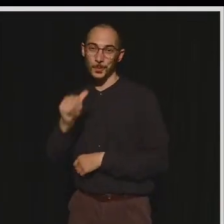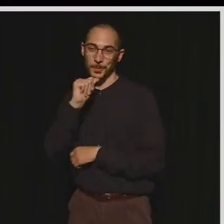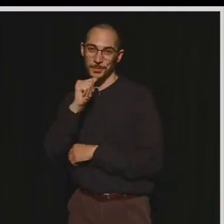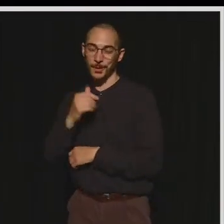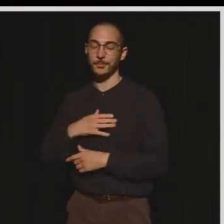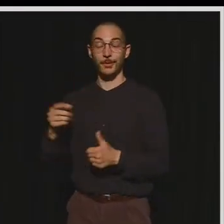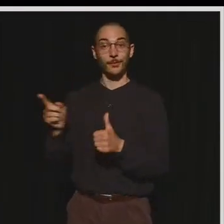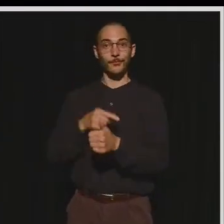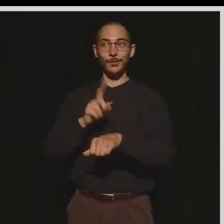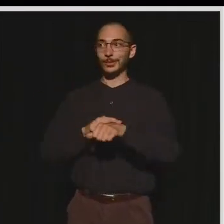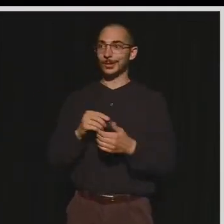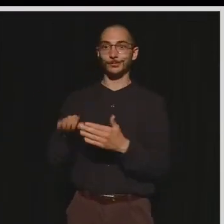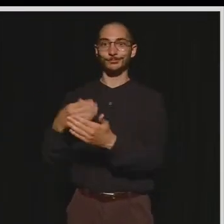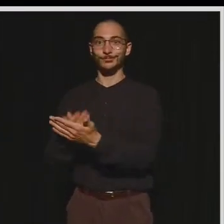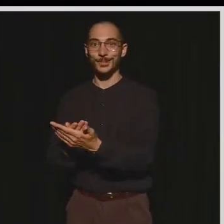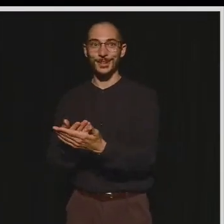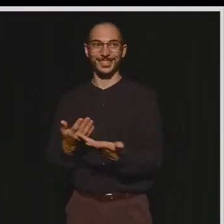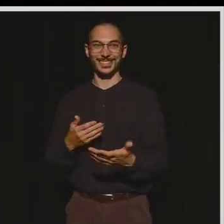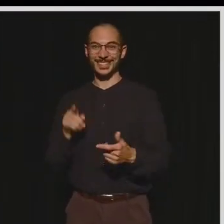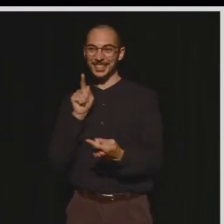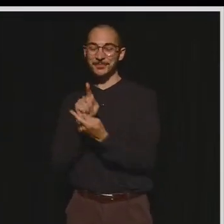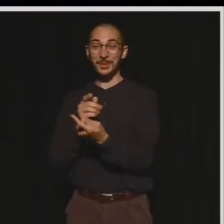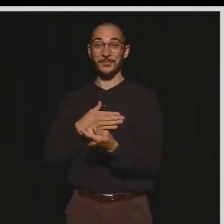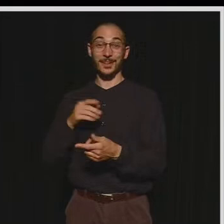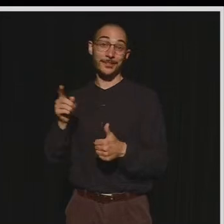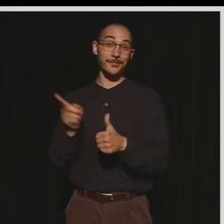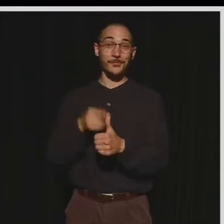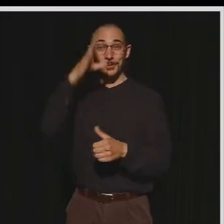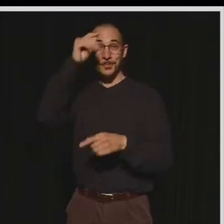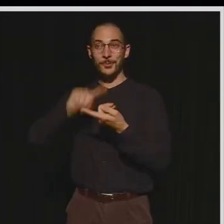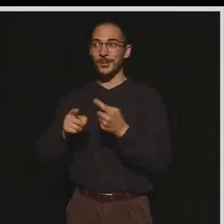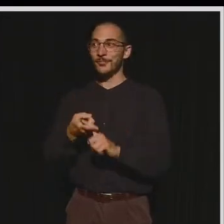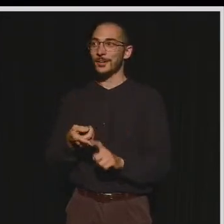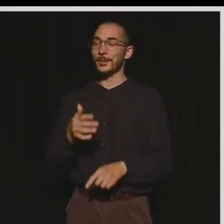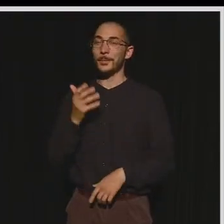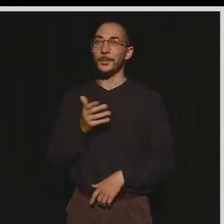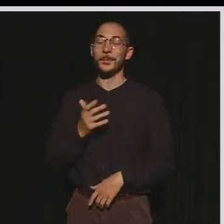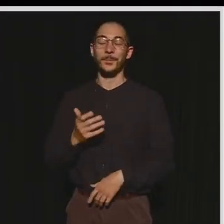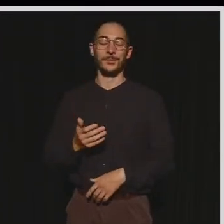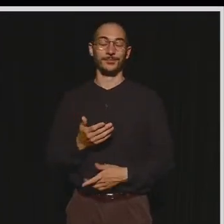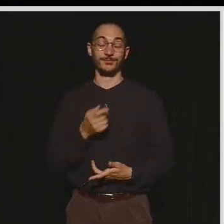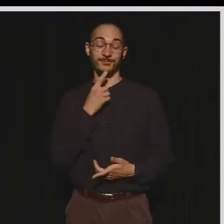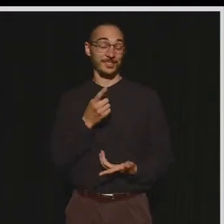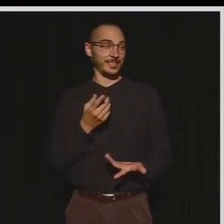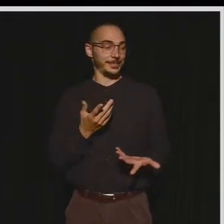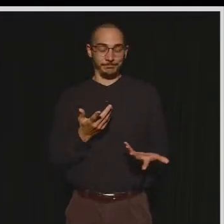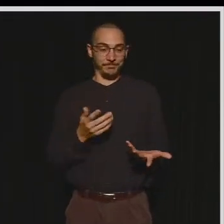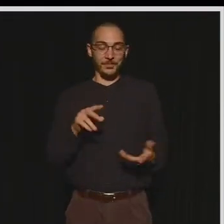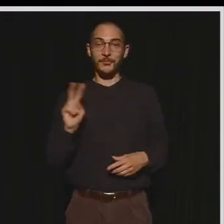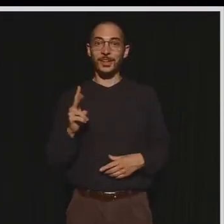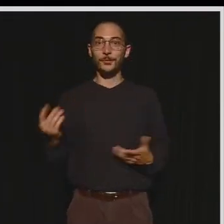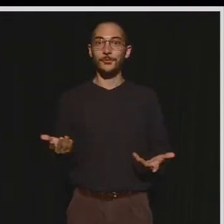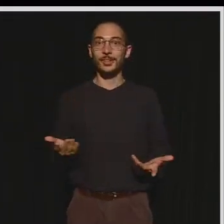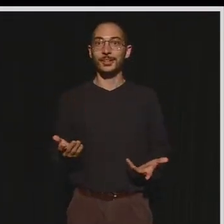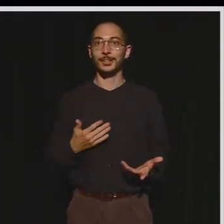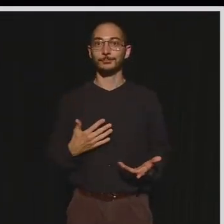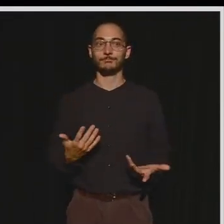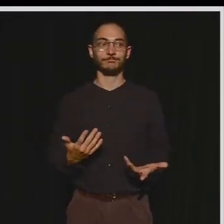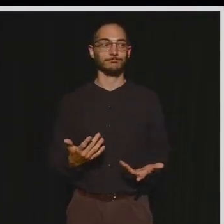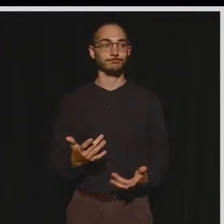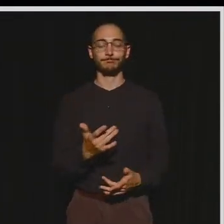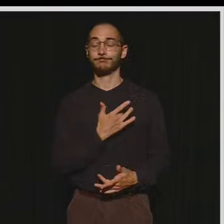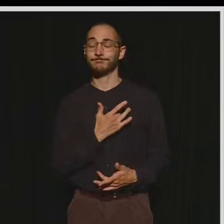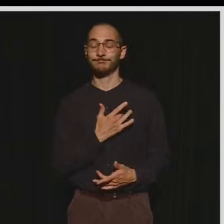So for me, Vancouver has been amazing in terms of my coming out experience, which is a far cry from